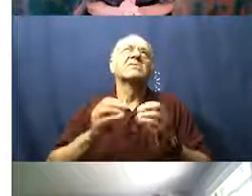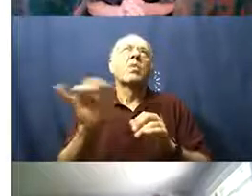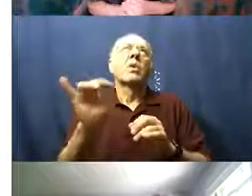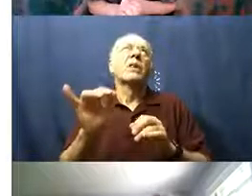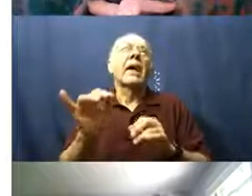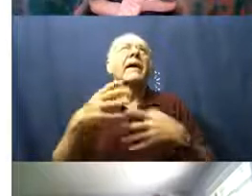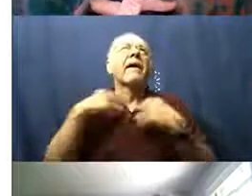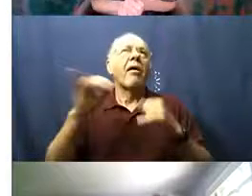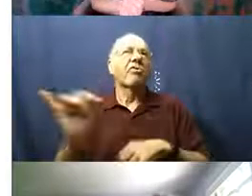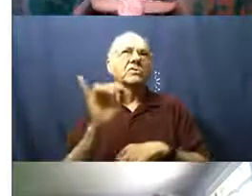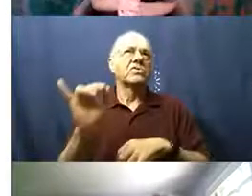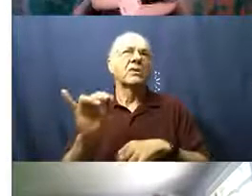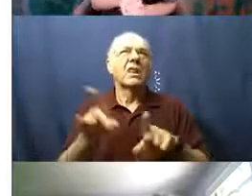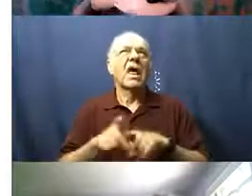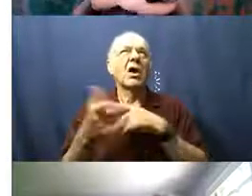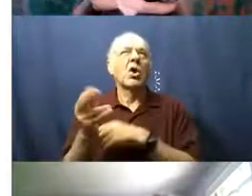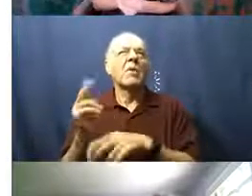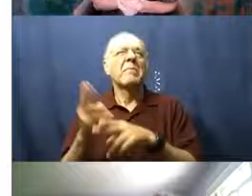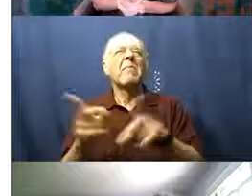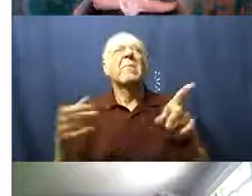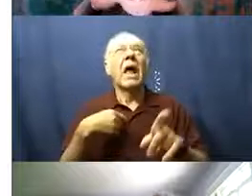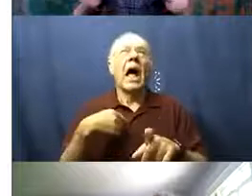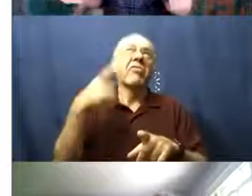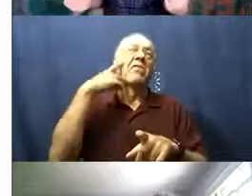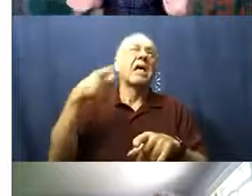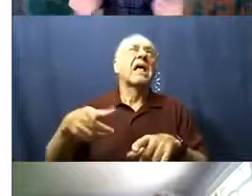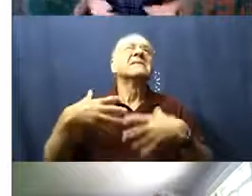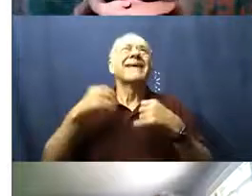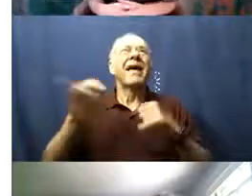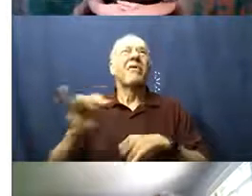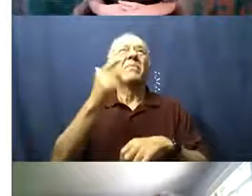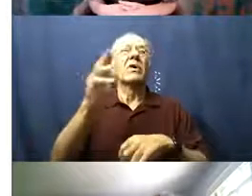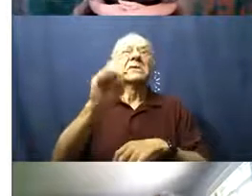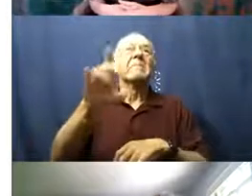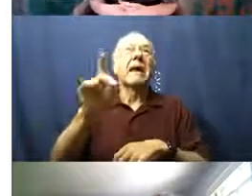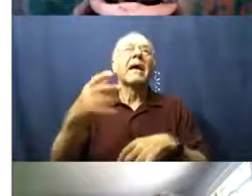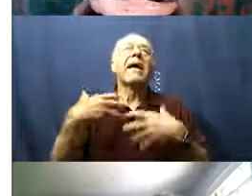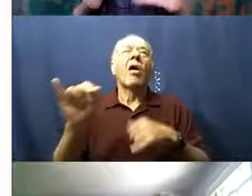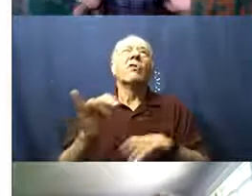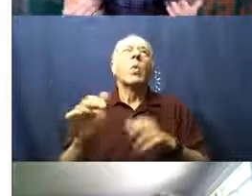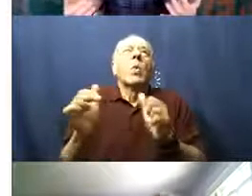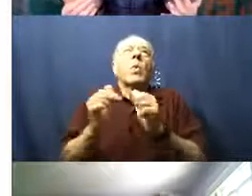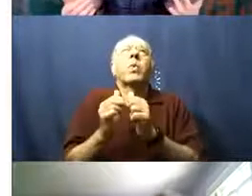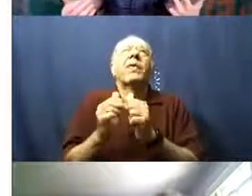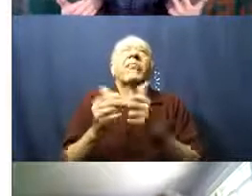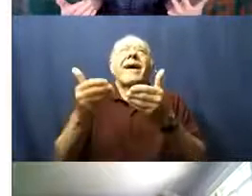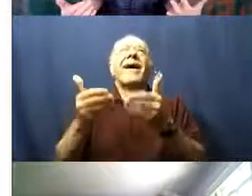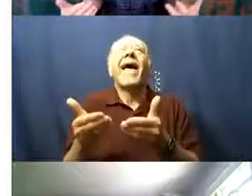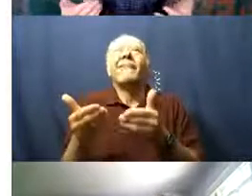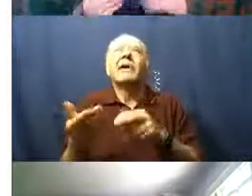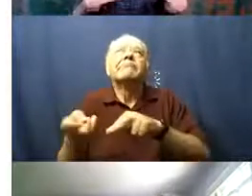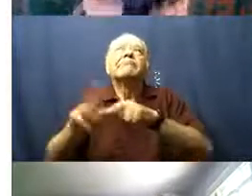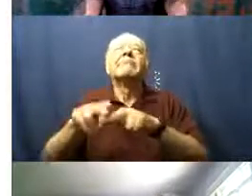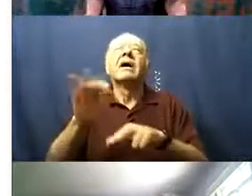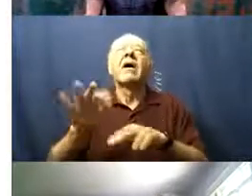insurance, as Gwen said, but I think of it as health insurance because it's Medicaid health insurance with a heavy dose